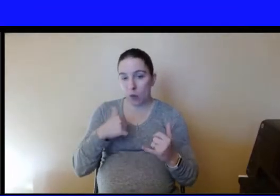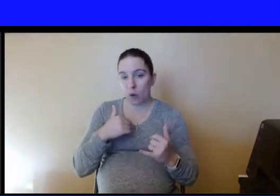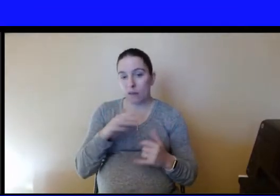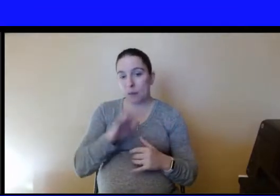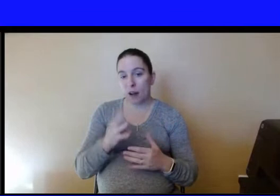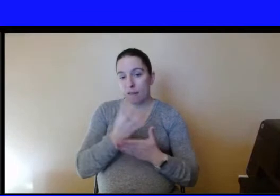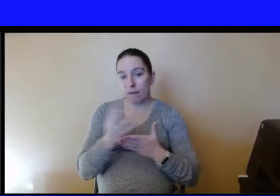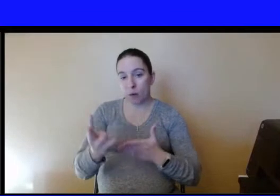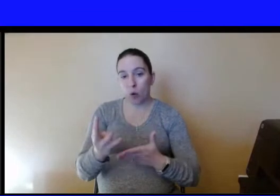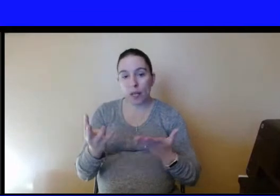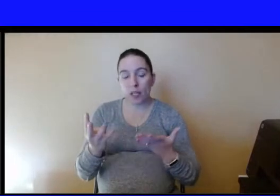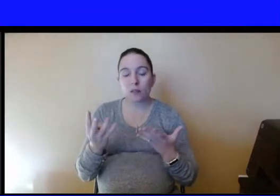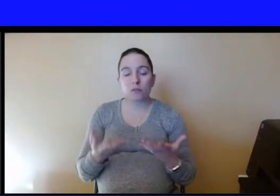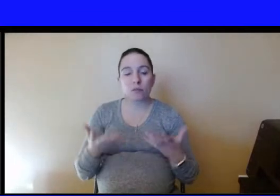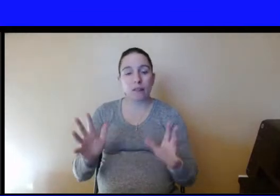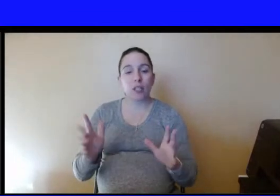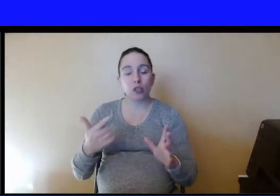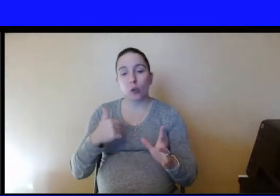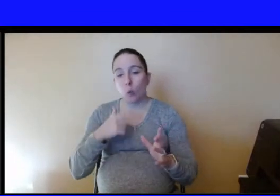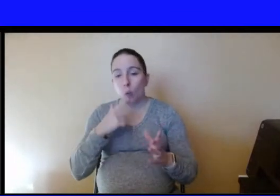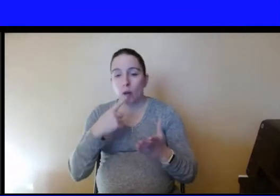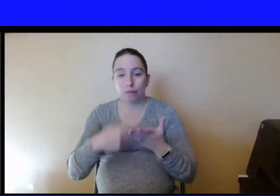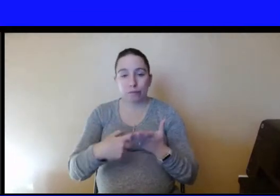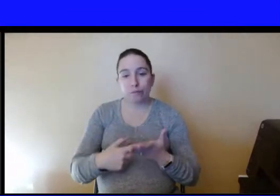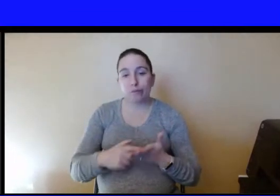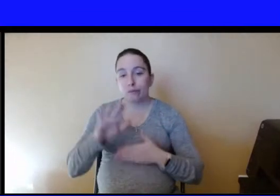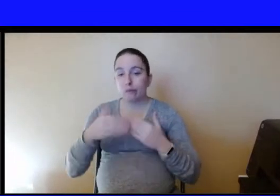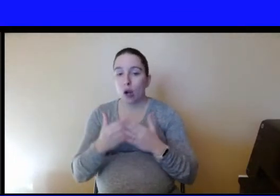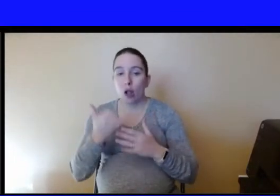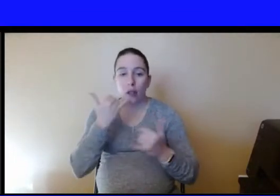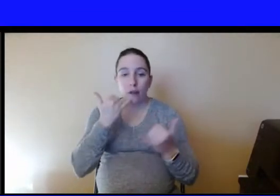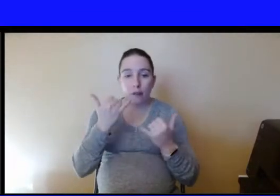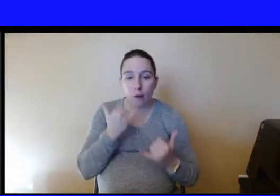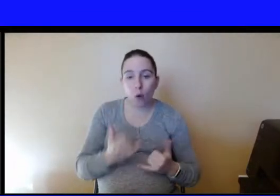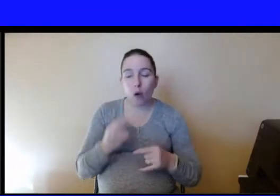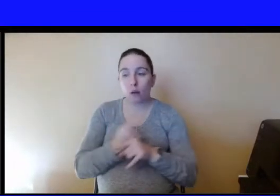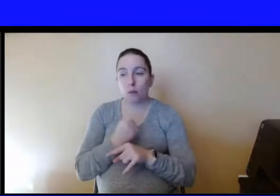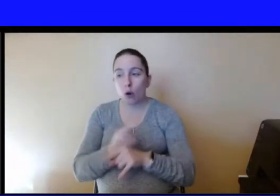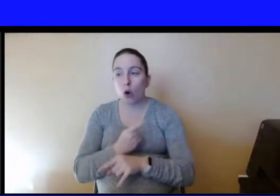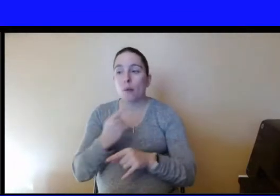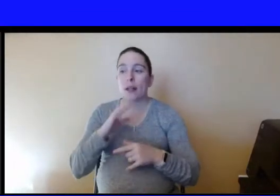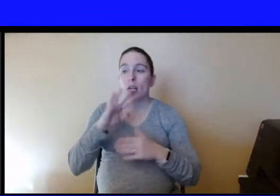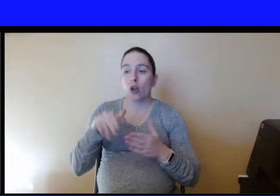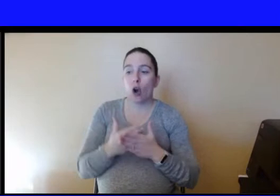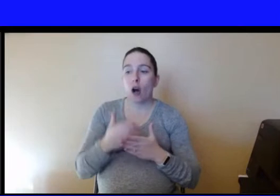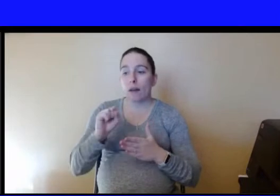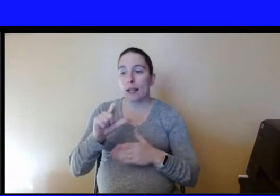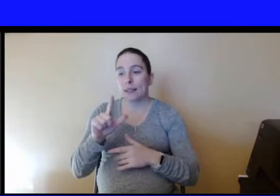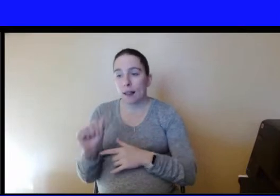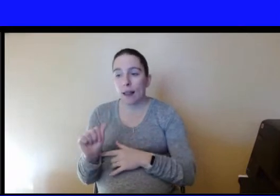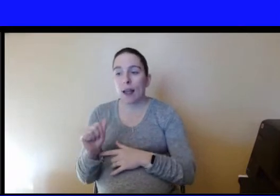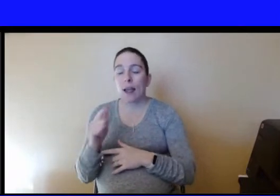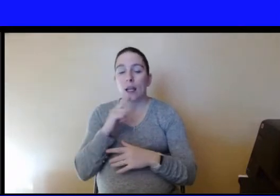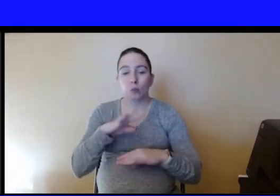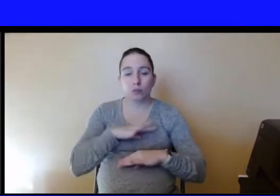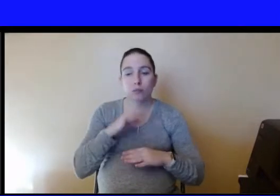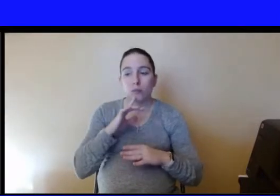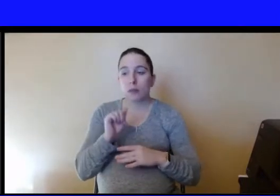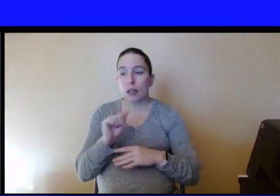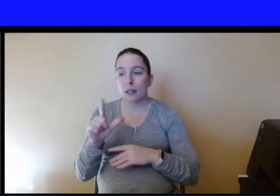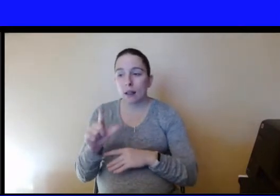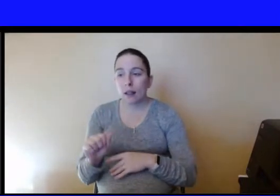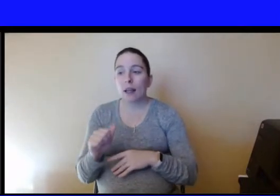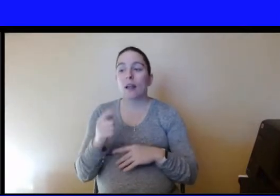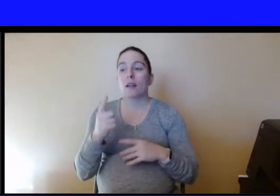better collaboration, more alignment with the provider community will start early in 2022. And